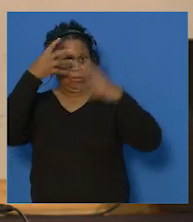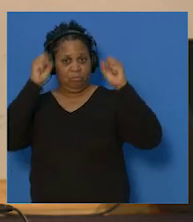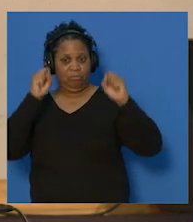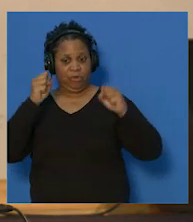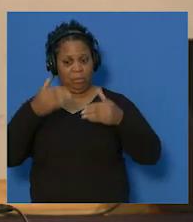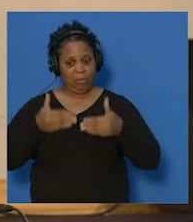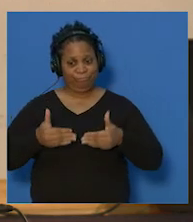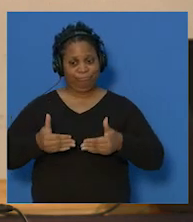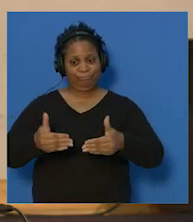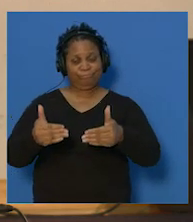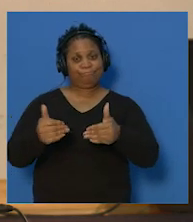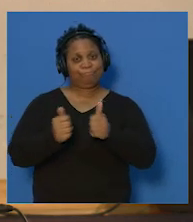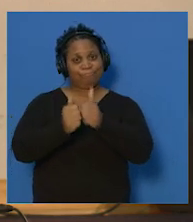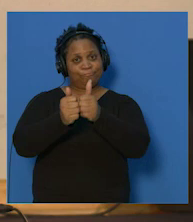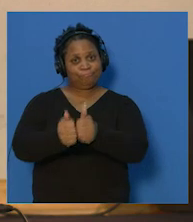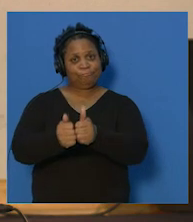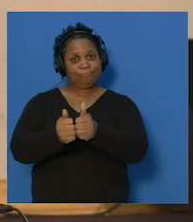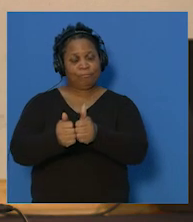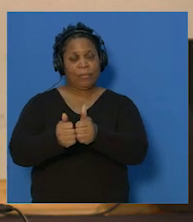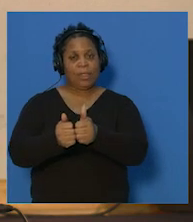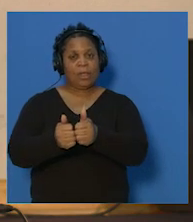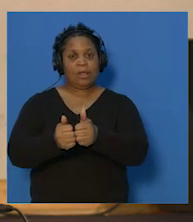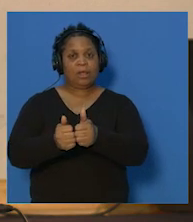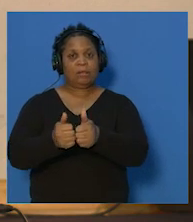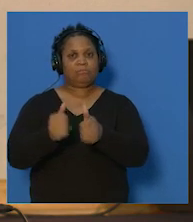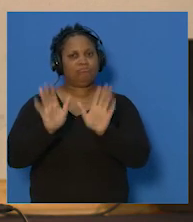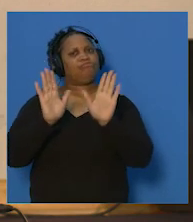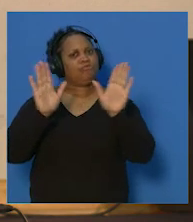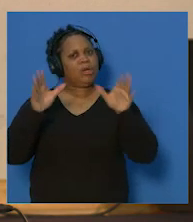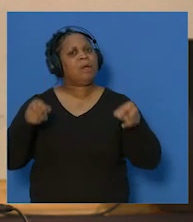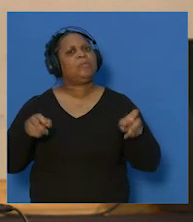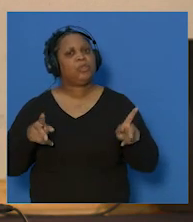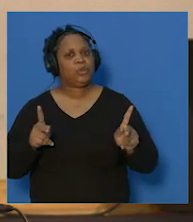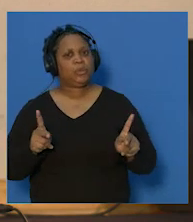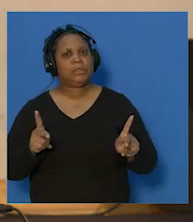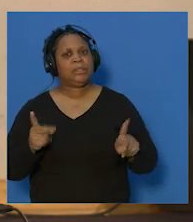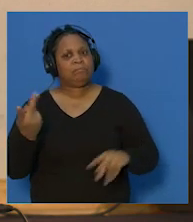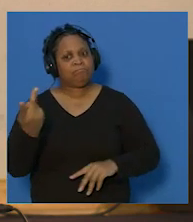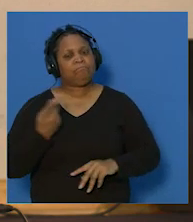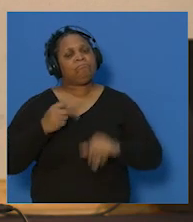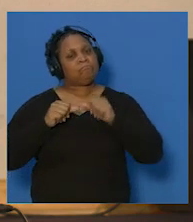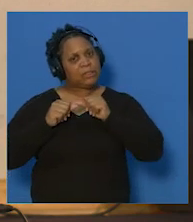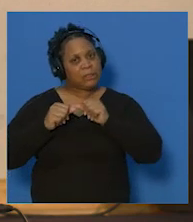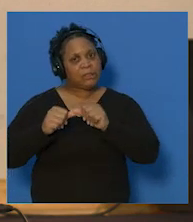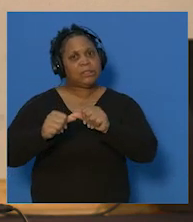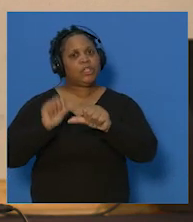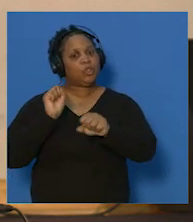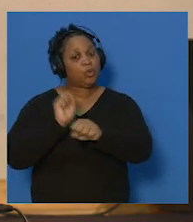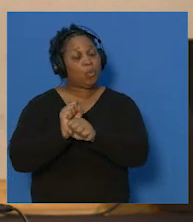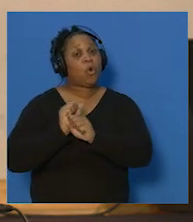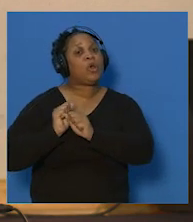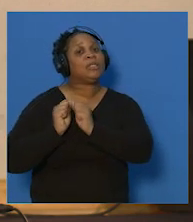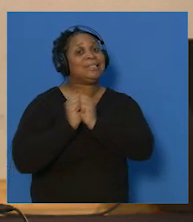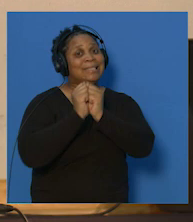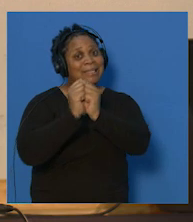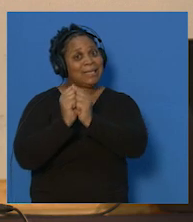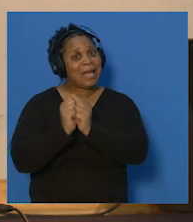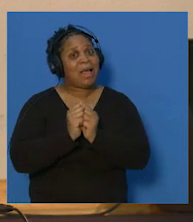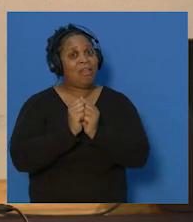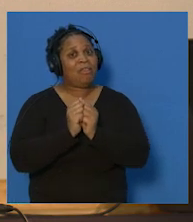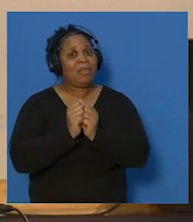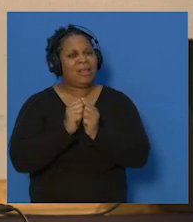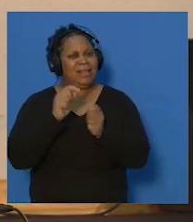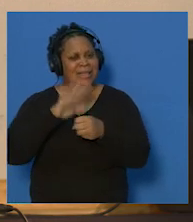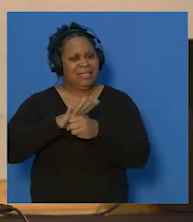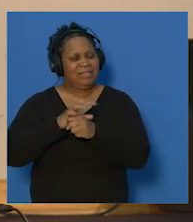this new phase, I'm sure that there will be greater opportunities for us to continue to work together. This virus